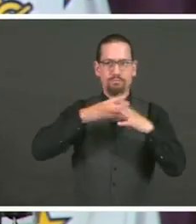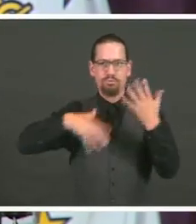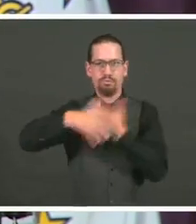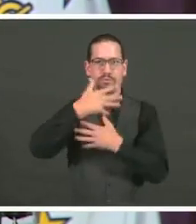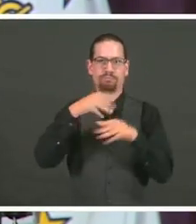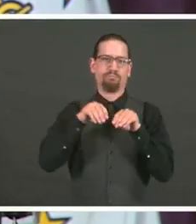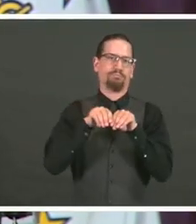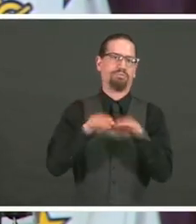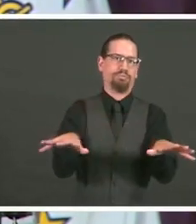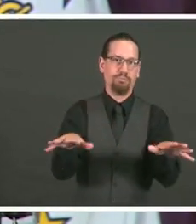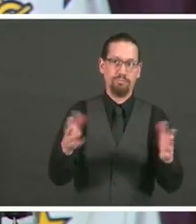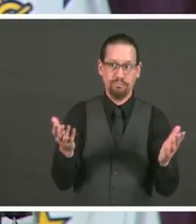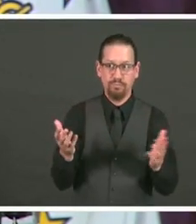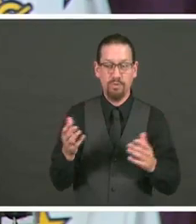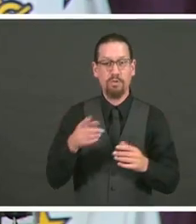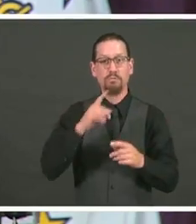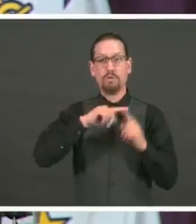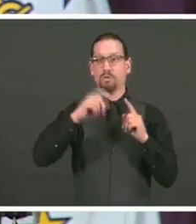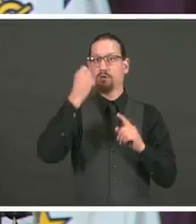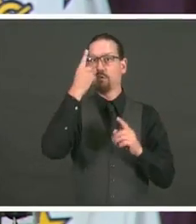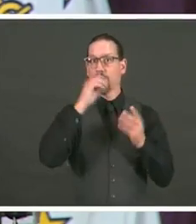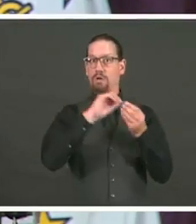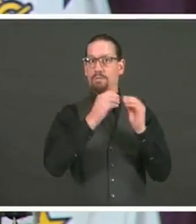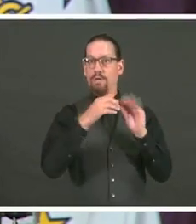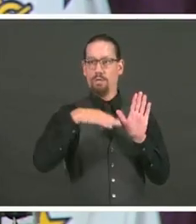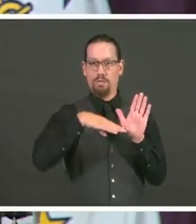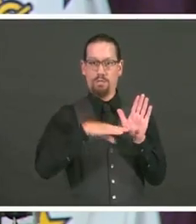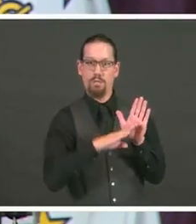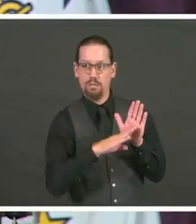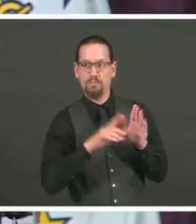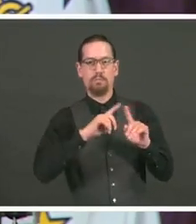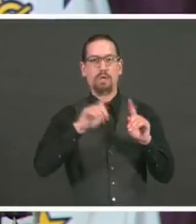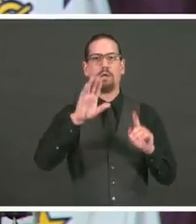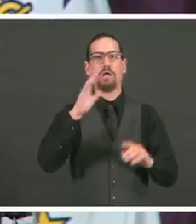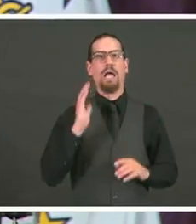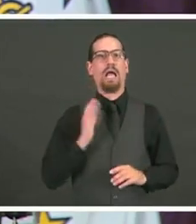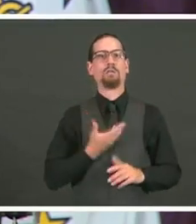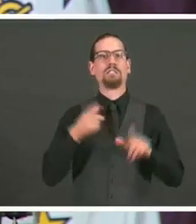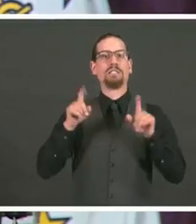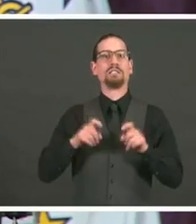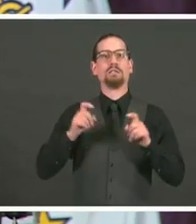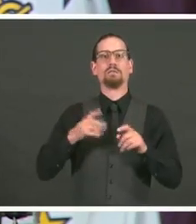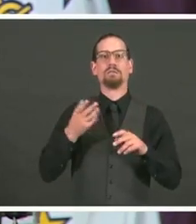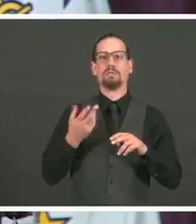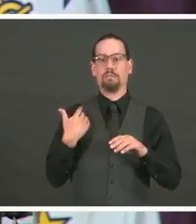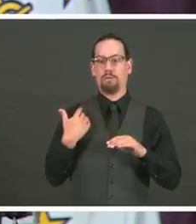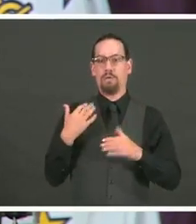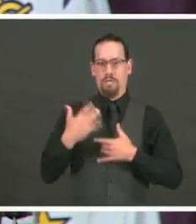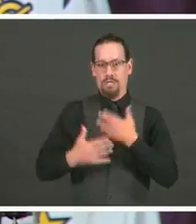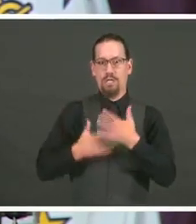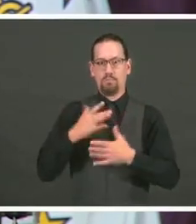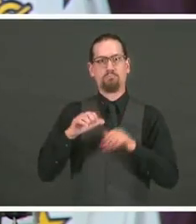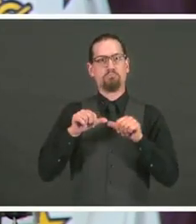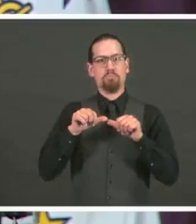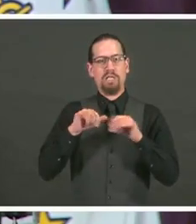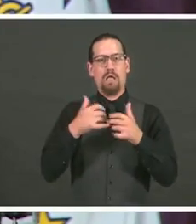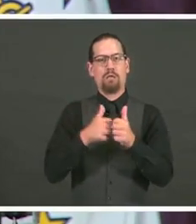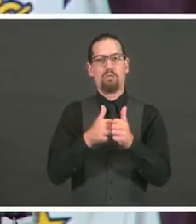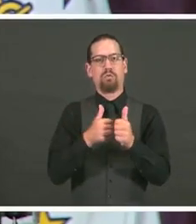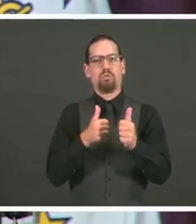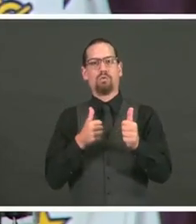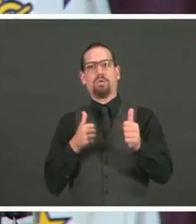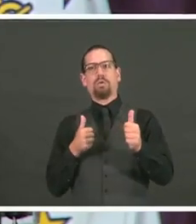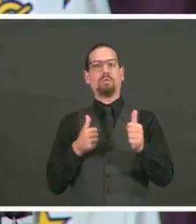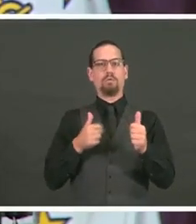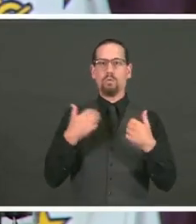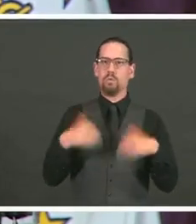our testing results have also caused us problems. It's hard to do contact tracing if it takes 6 or 7 days to